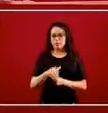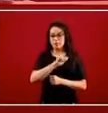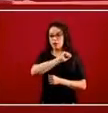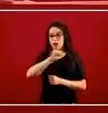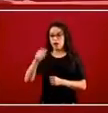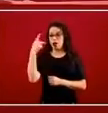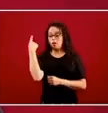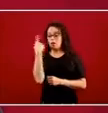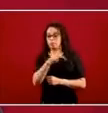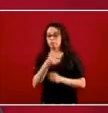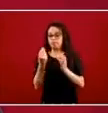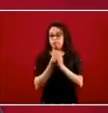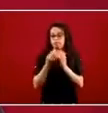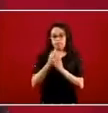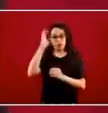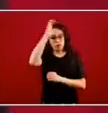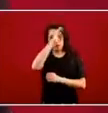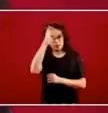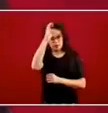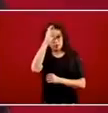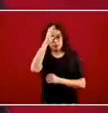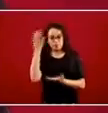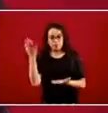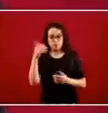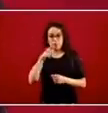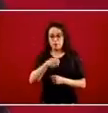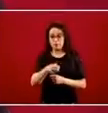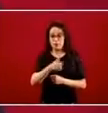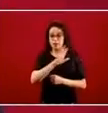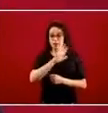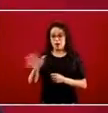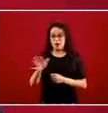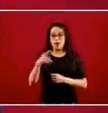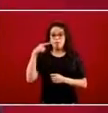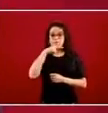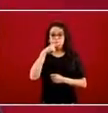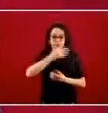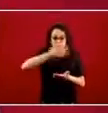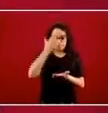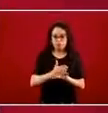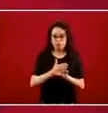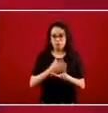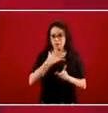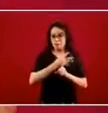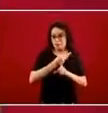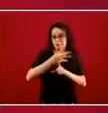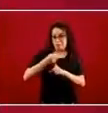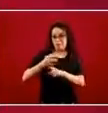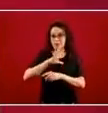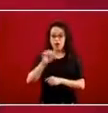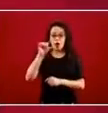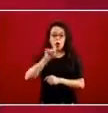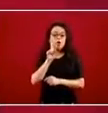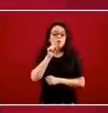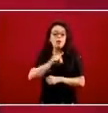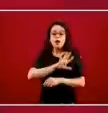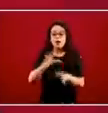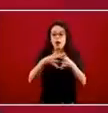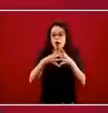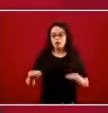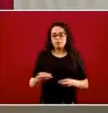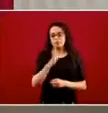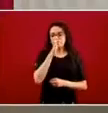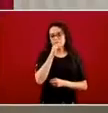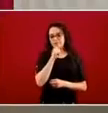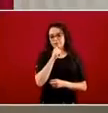so this mitigation strategy is based on the scientific data, and what science tells